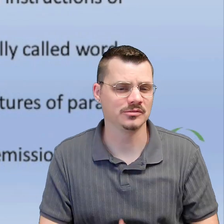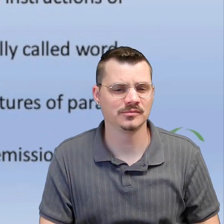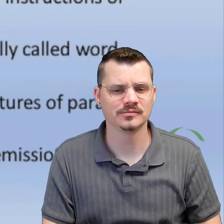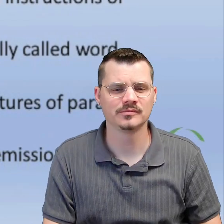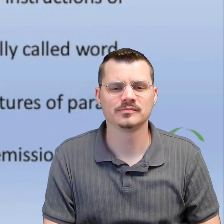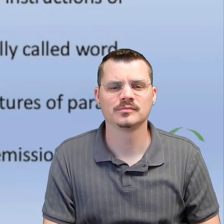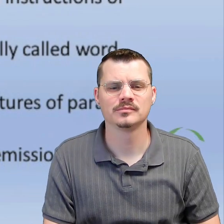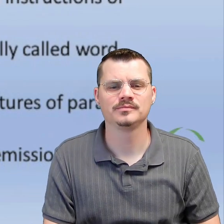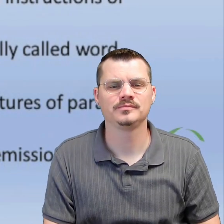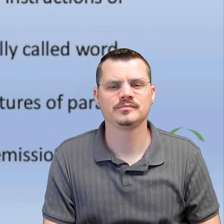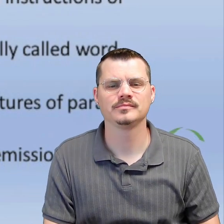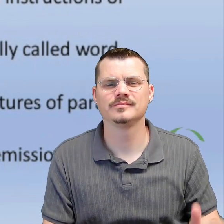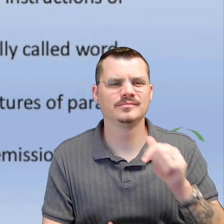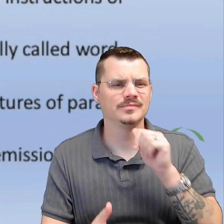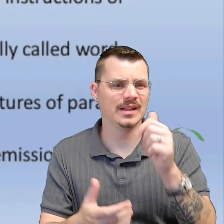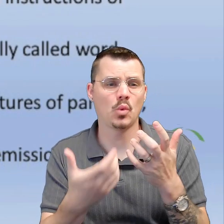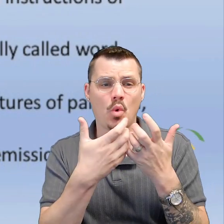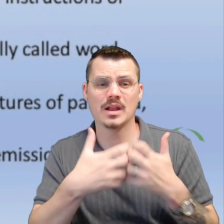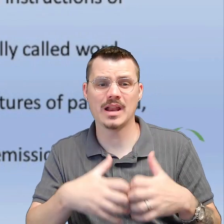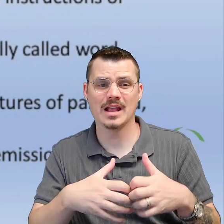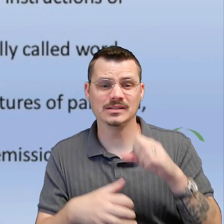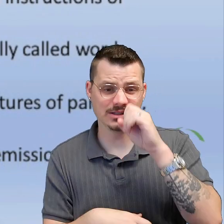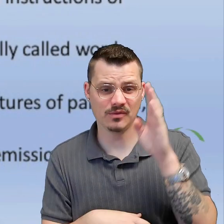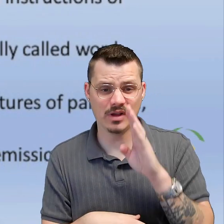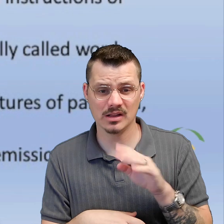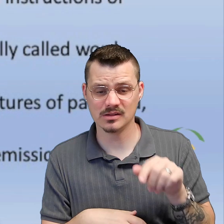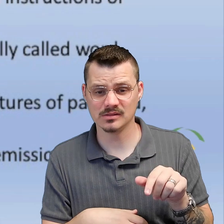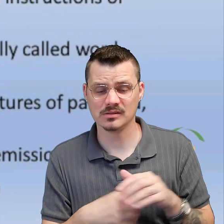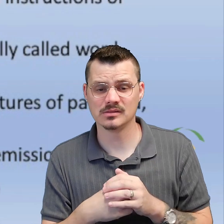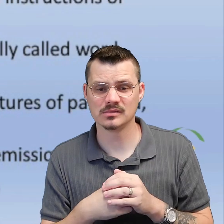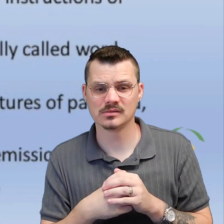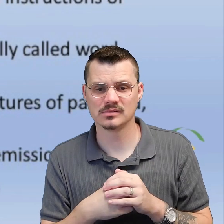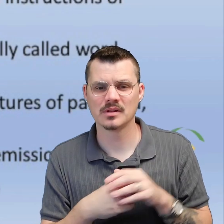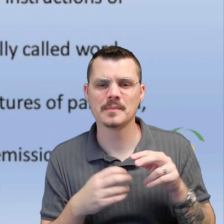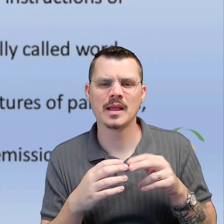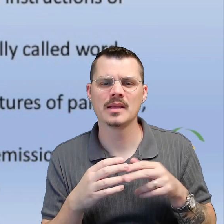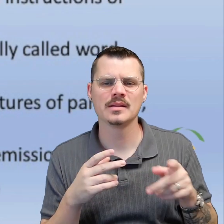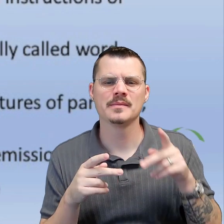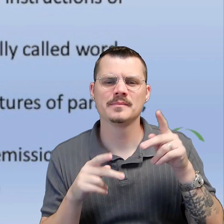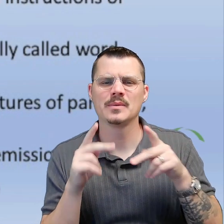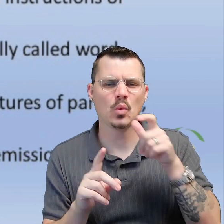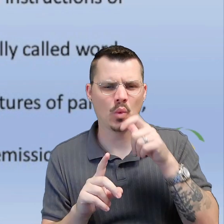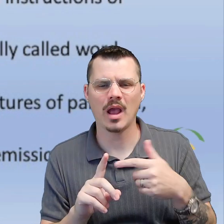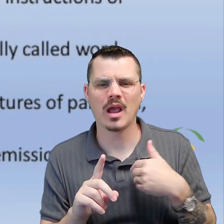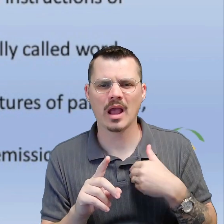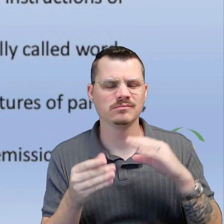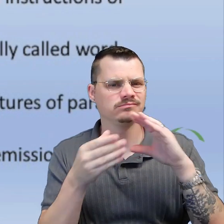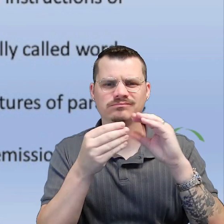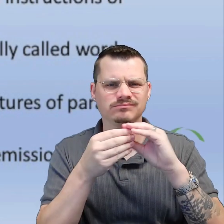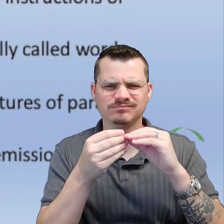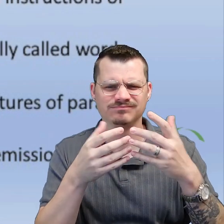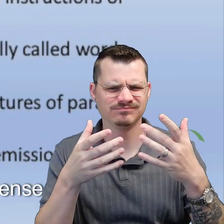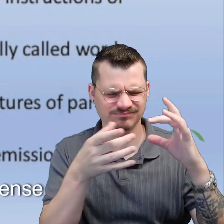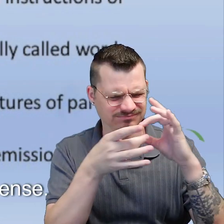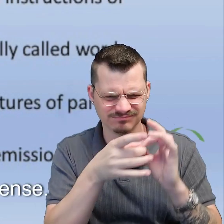causes. Disorganized schizophrenia it involves the people that have the incoherent